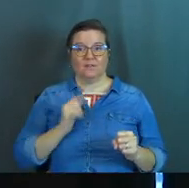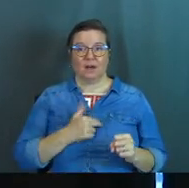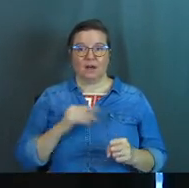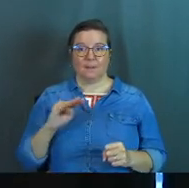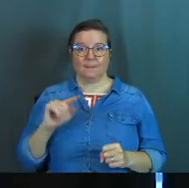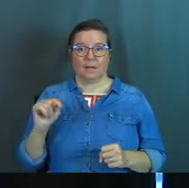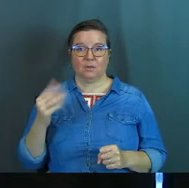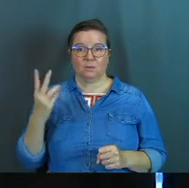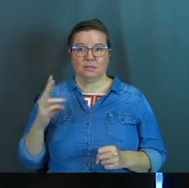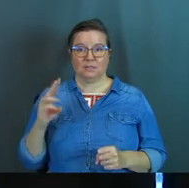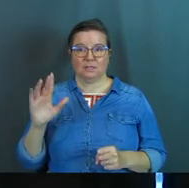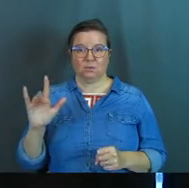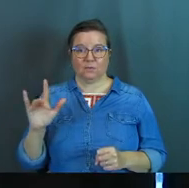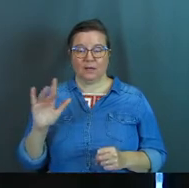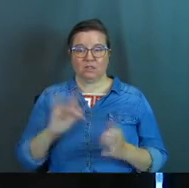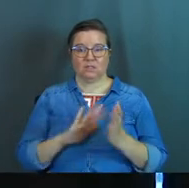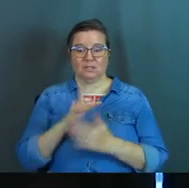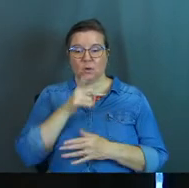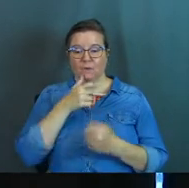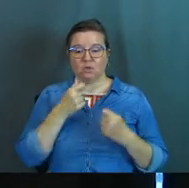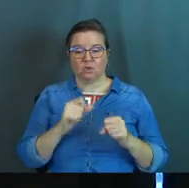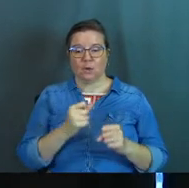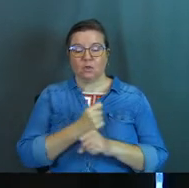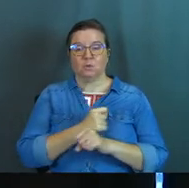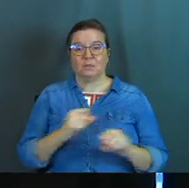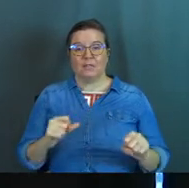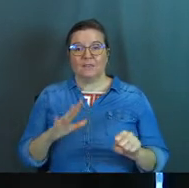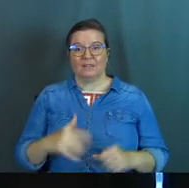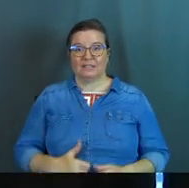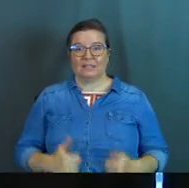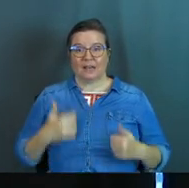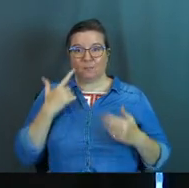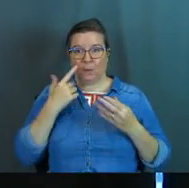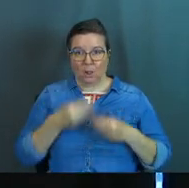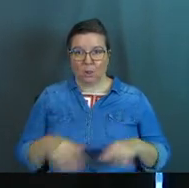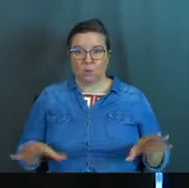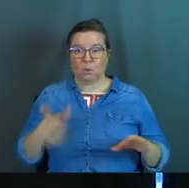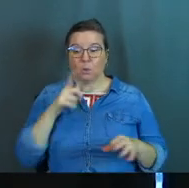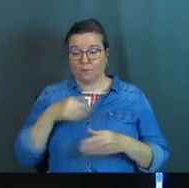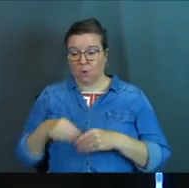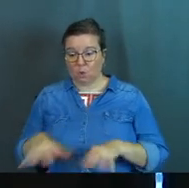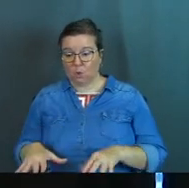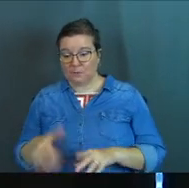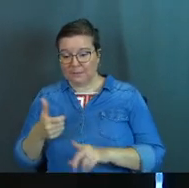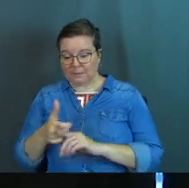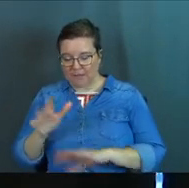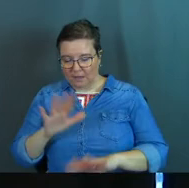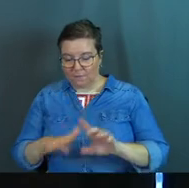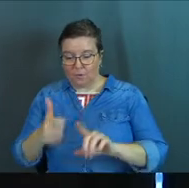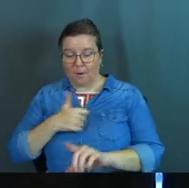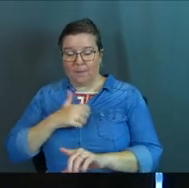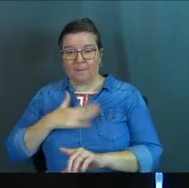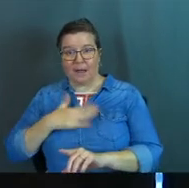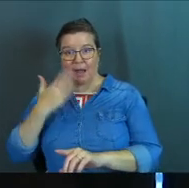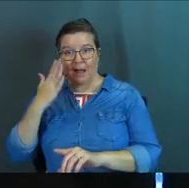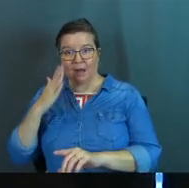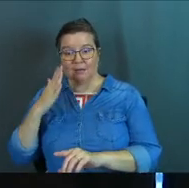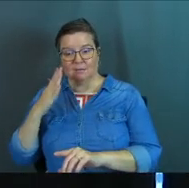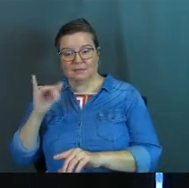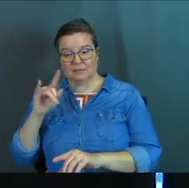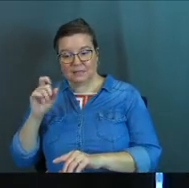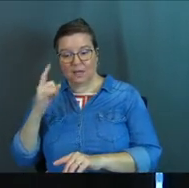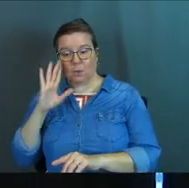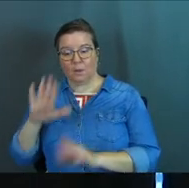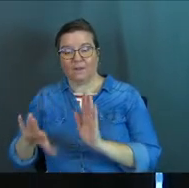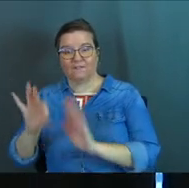us. Matthew 16:25, Jesus said, whoever tries to save his life will lose it, and whoever loses himself for my sake or the gospel